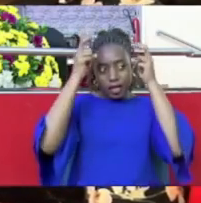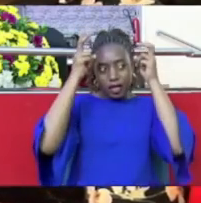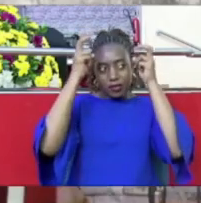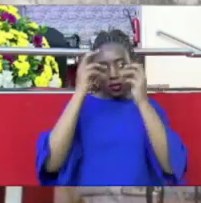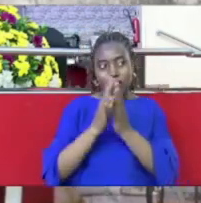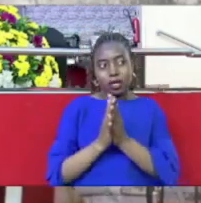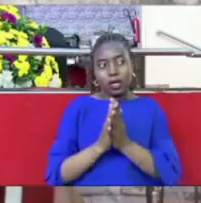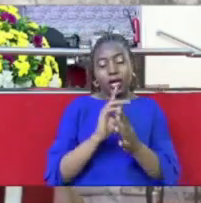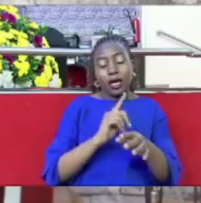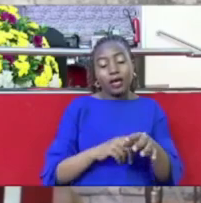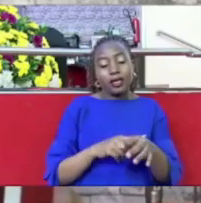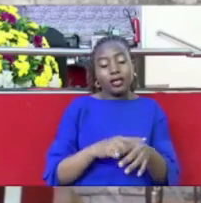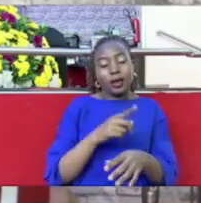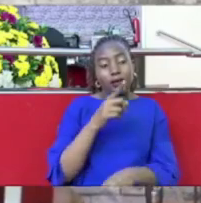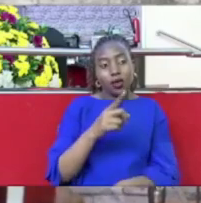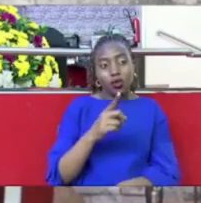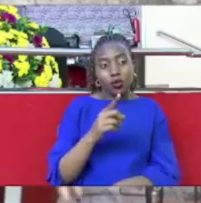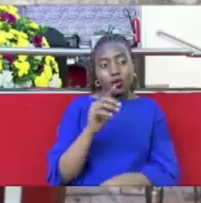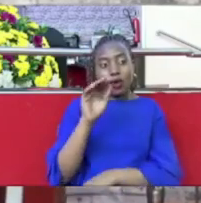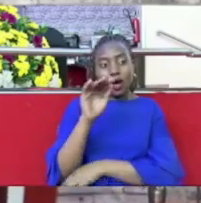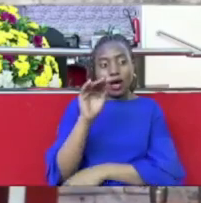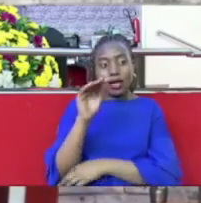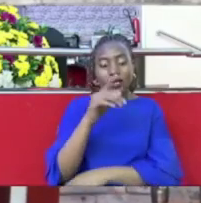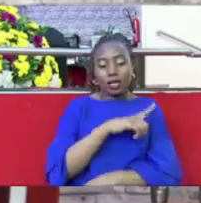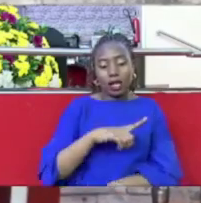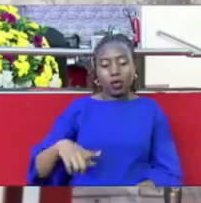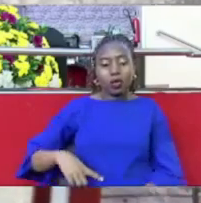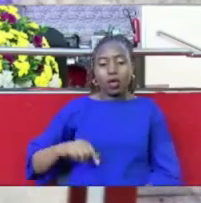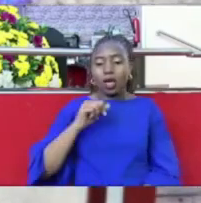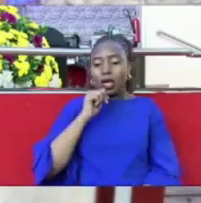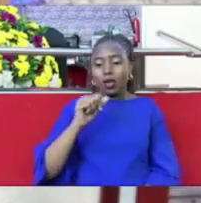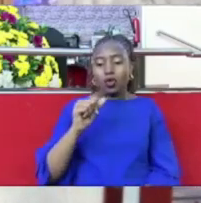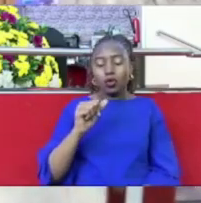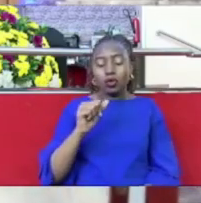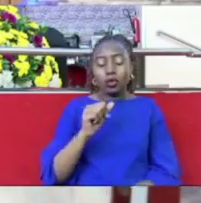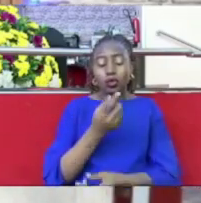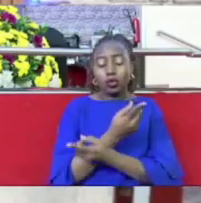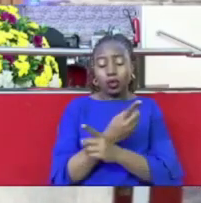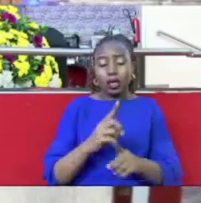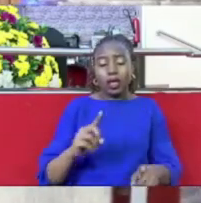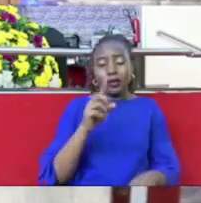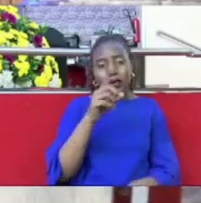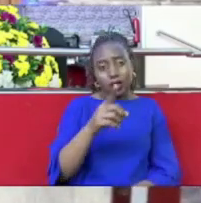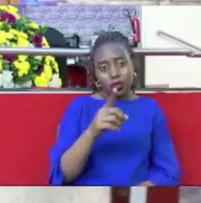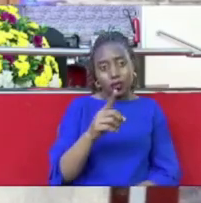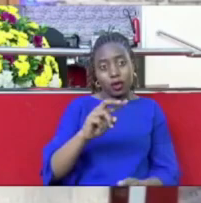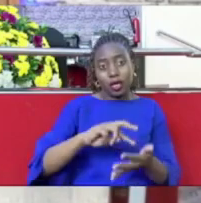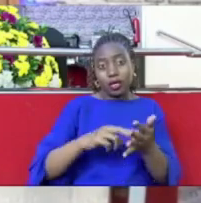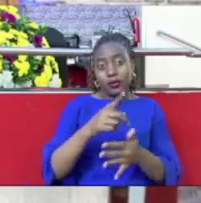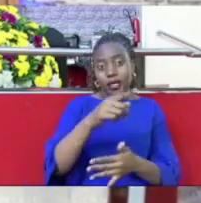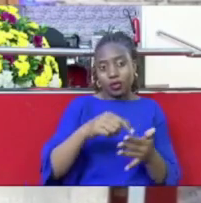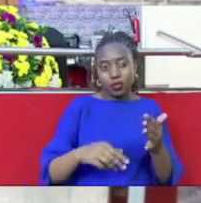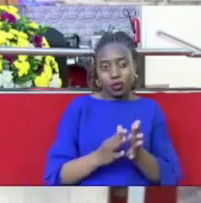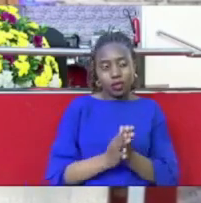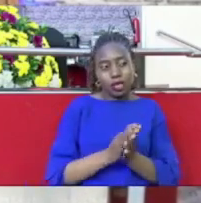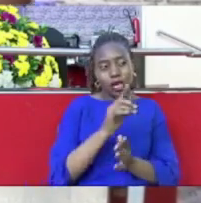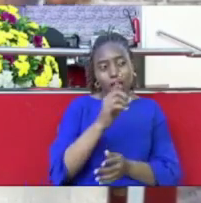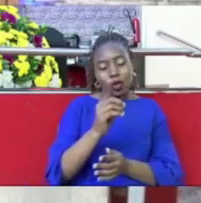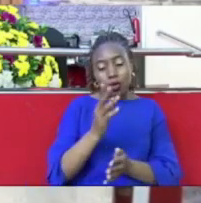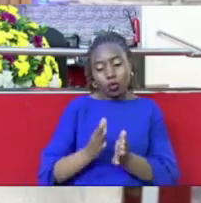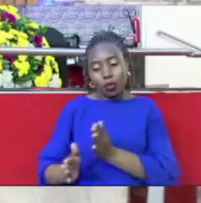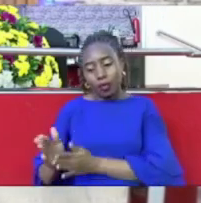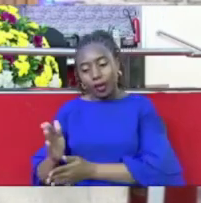you, ukimwambia Mungu asikukomboe, you are actually preparing yourself, unajiandaa, that the enemy might